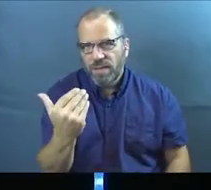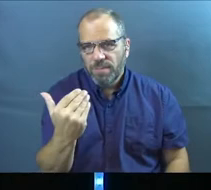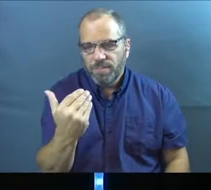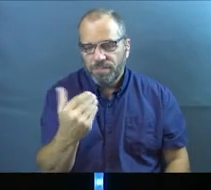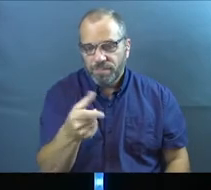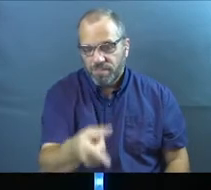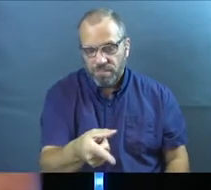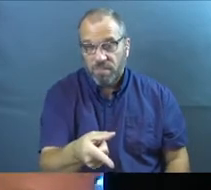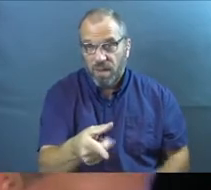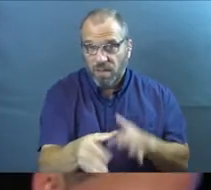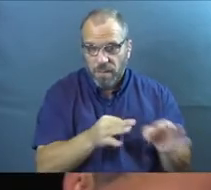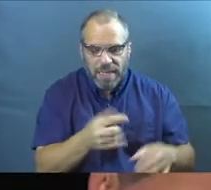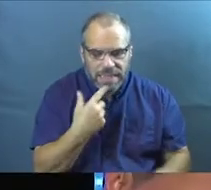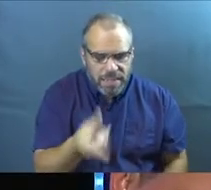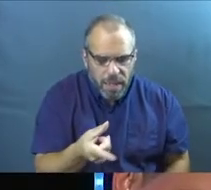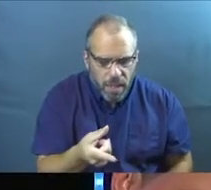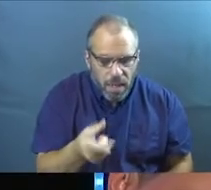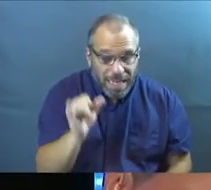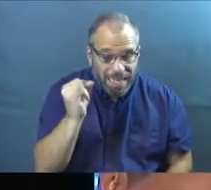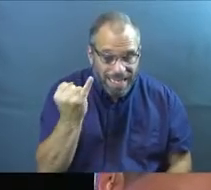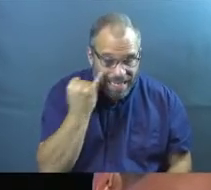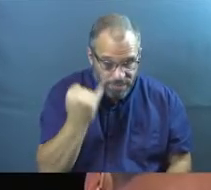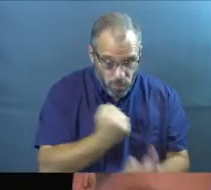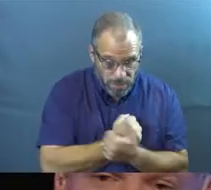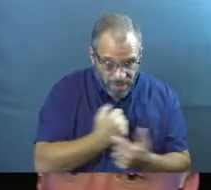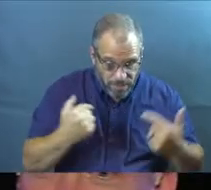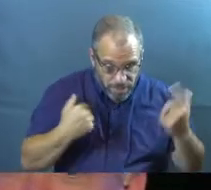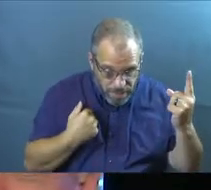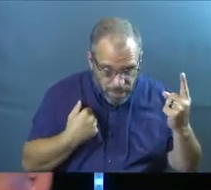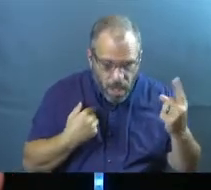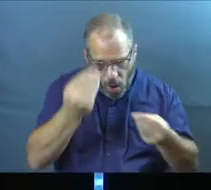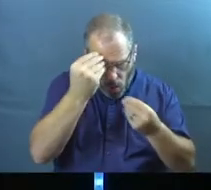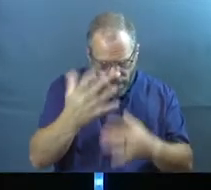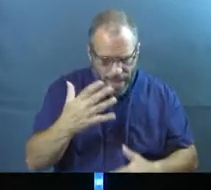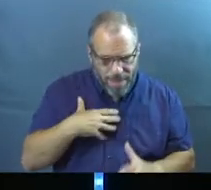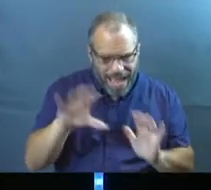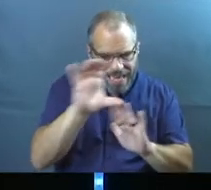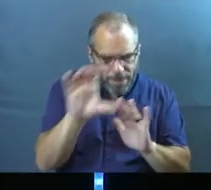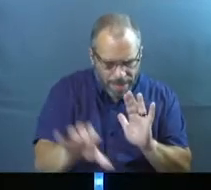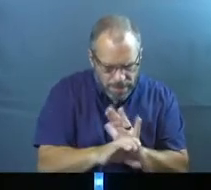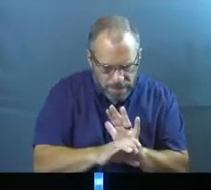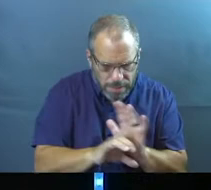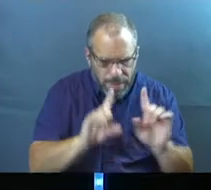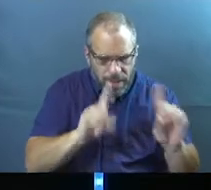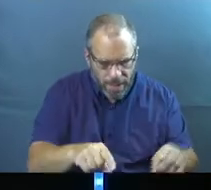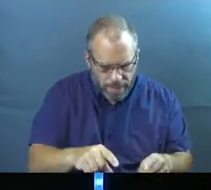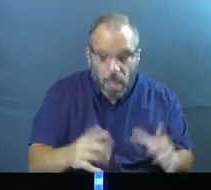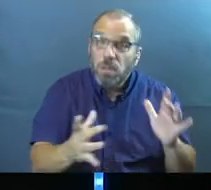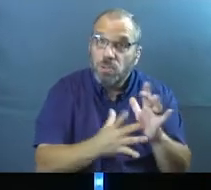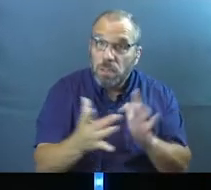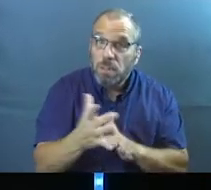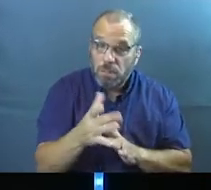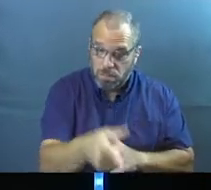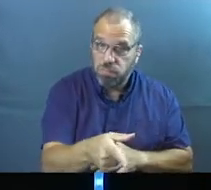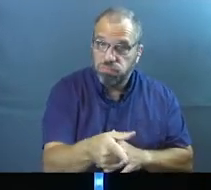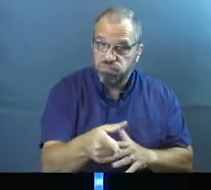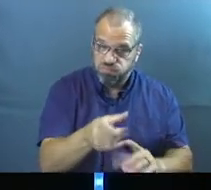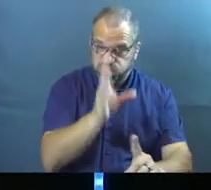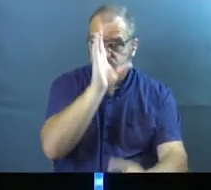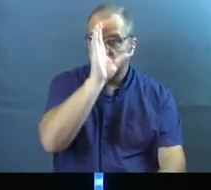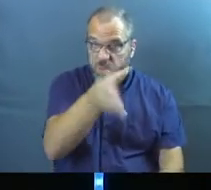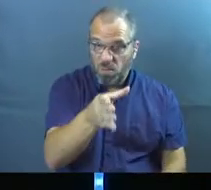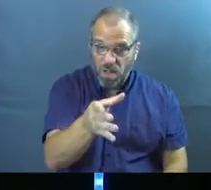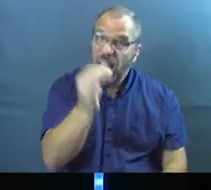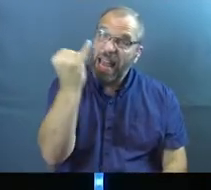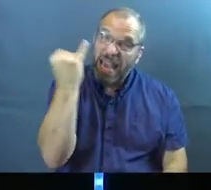He's going to talk more about this. Look what he says. He says, if you love me, obey my commandments. So Jesus draws a very direct